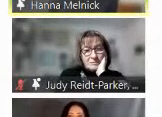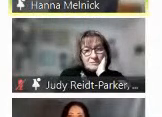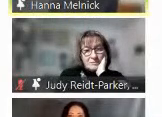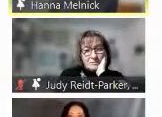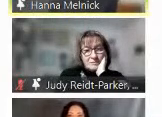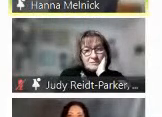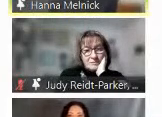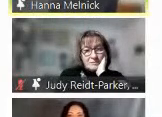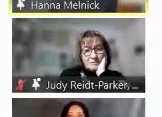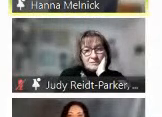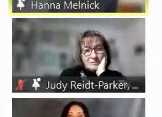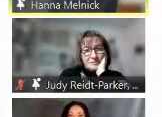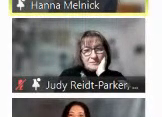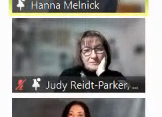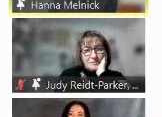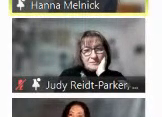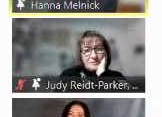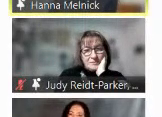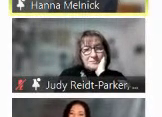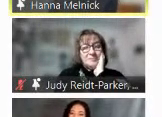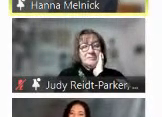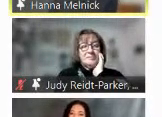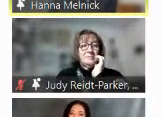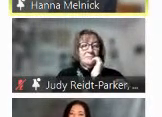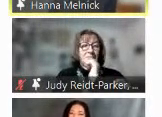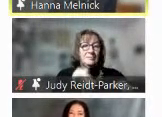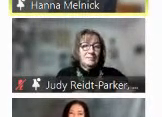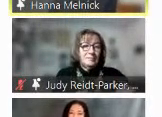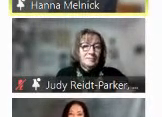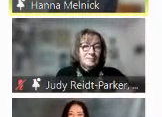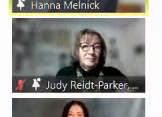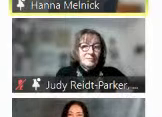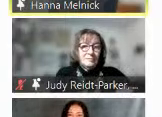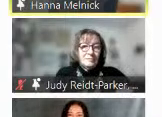Next, we're going to speak about inclusion.